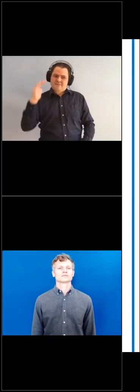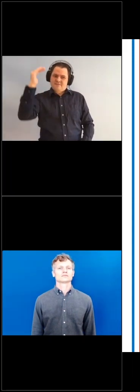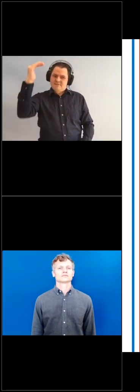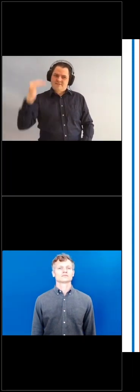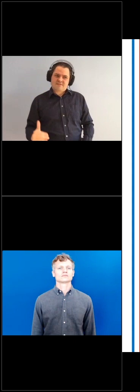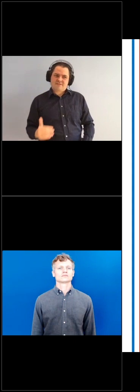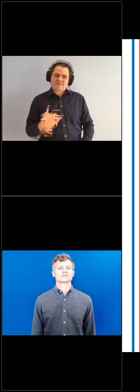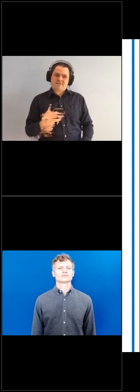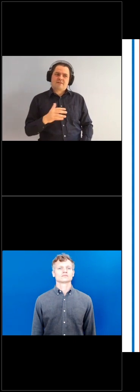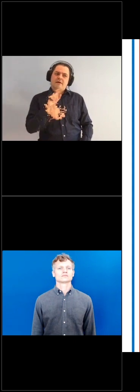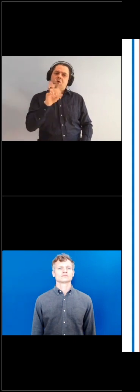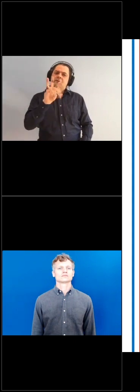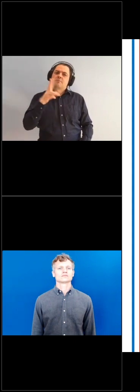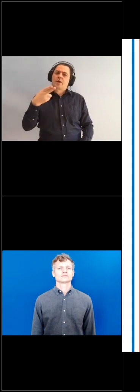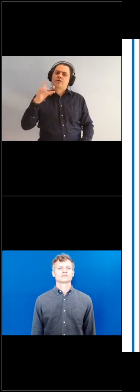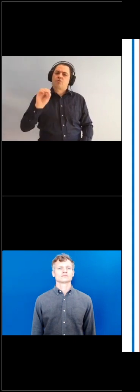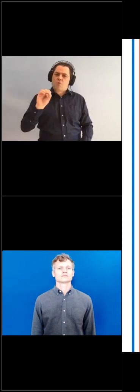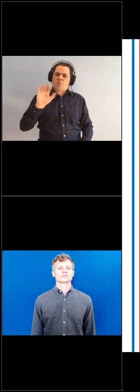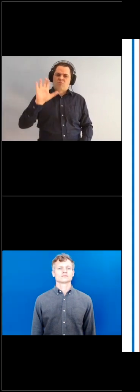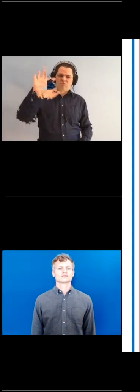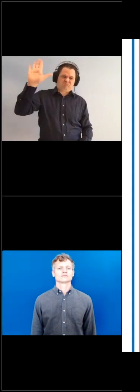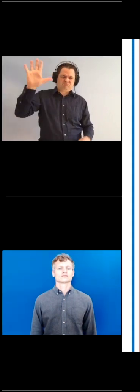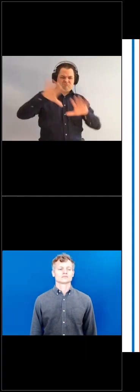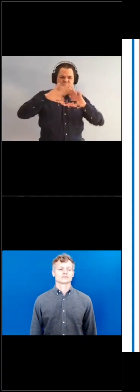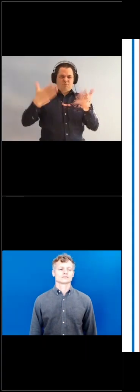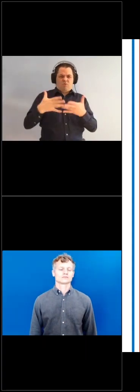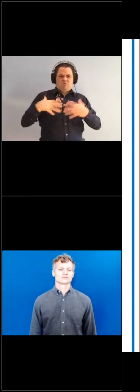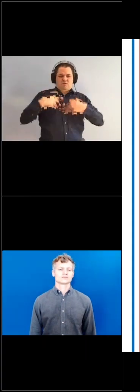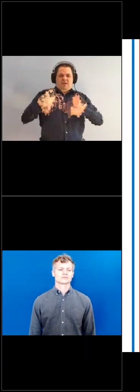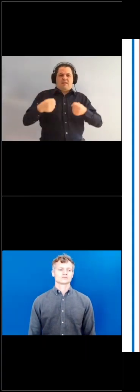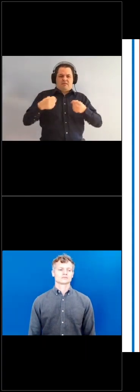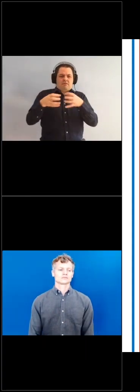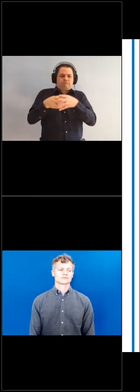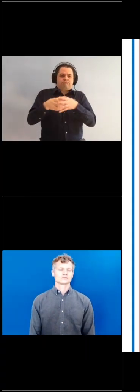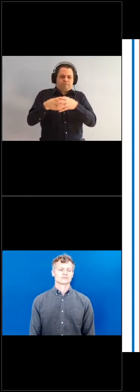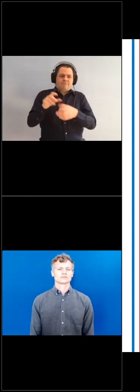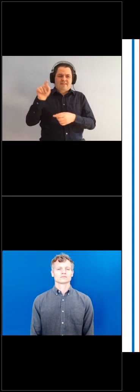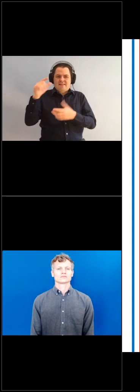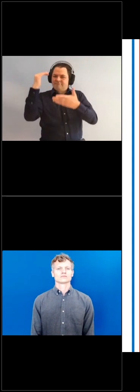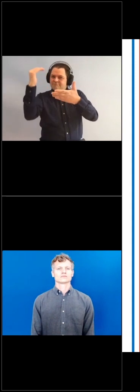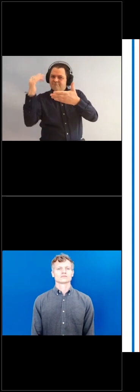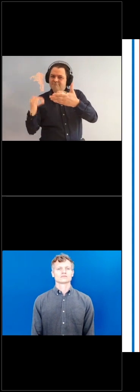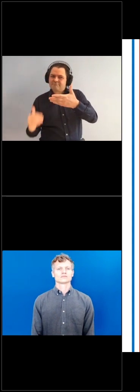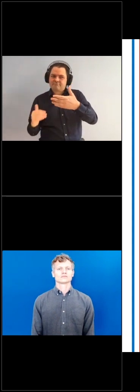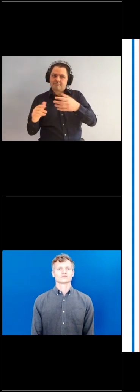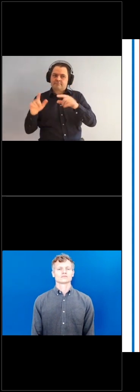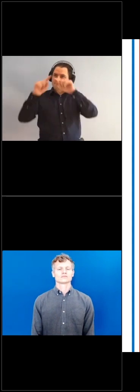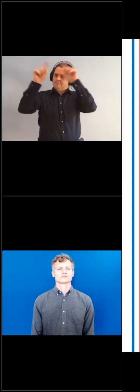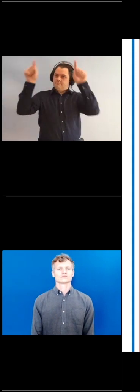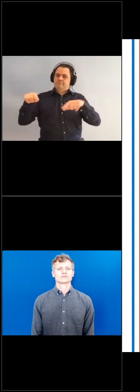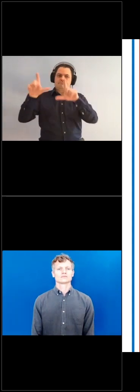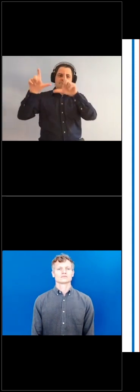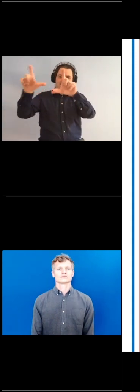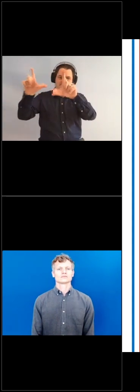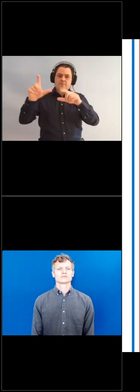by WHO, the World Health Organization, and sharing information on how to apply public restriction